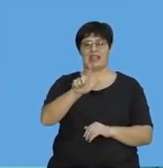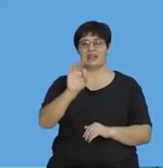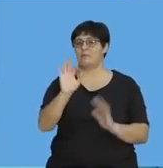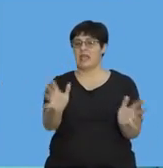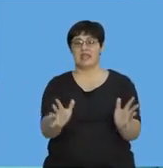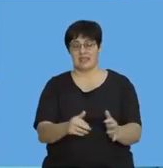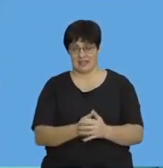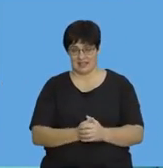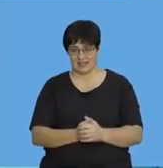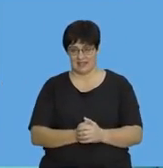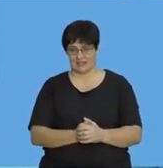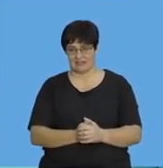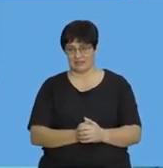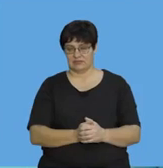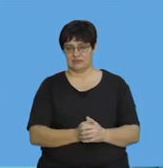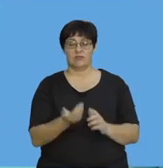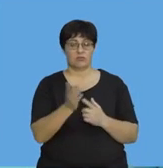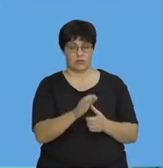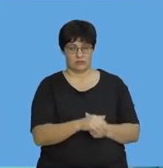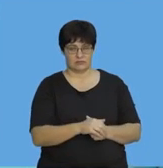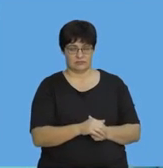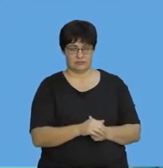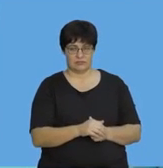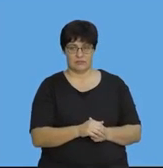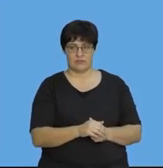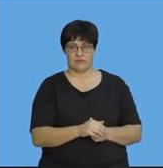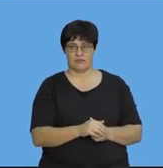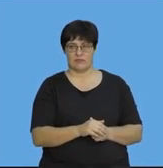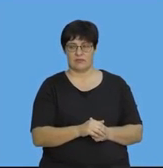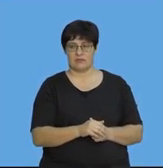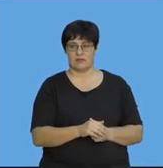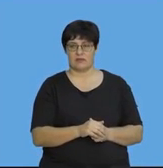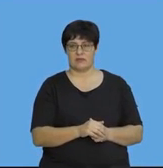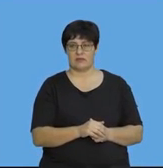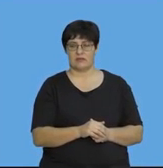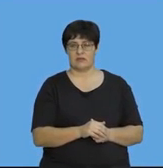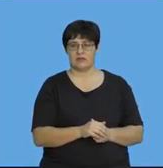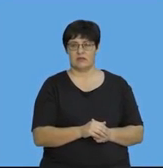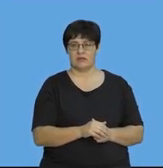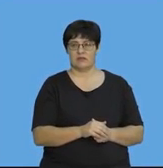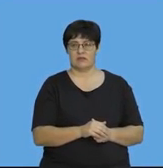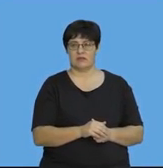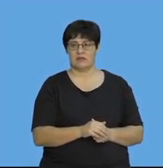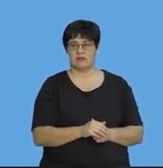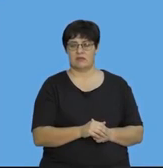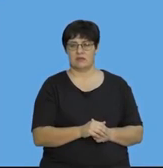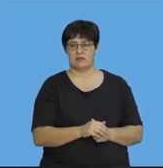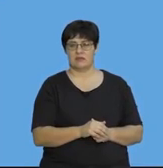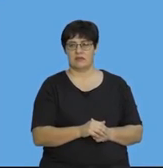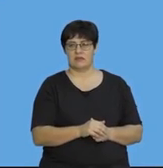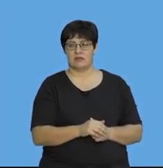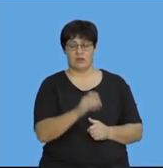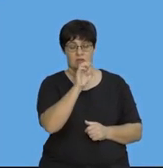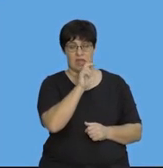decimal places. Let me show this to you. So if I go back here, and instead